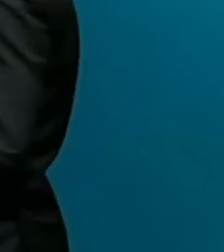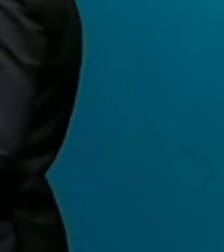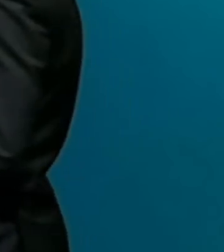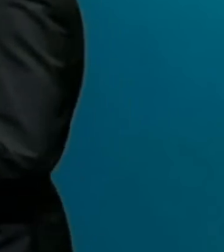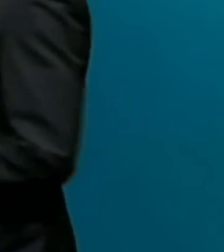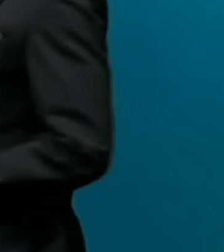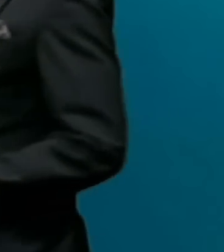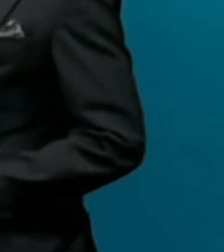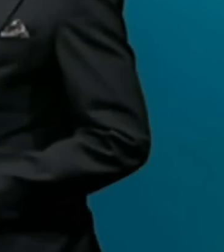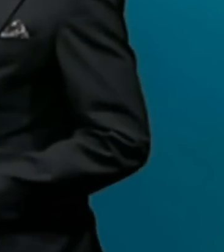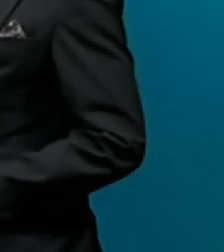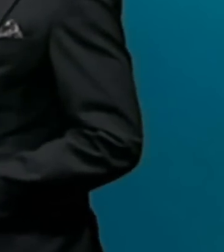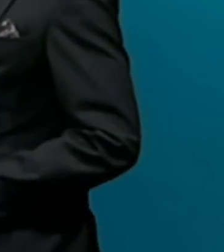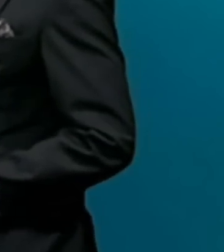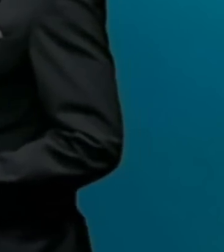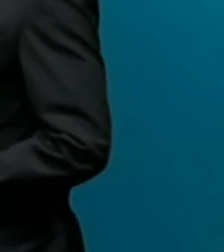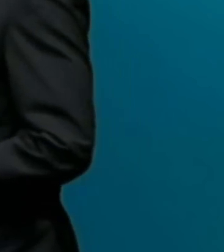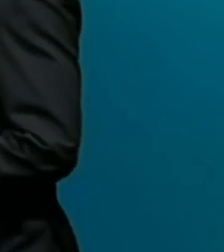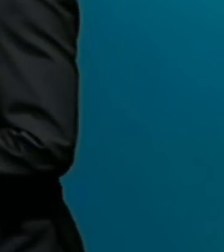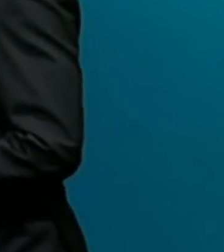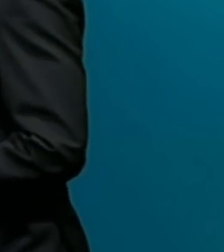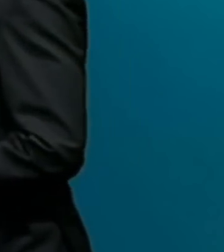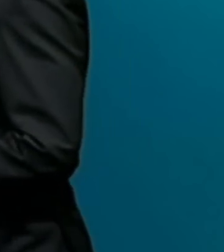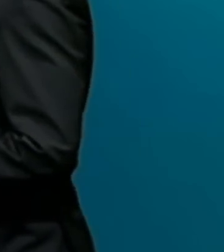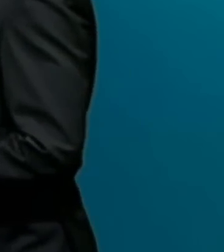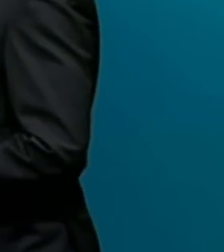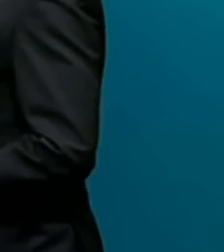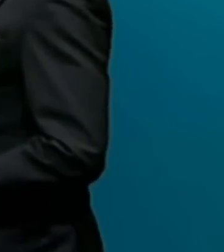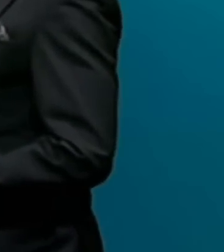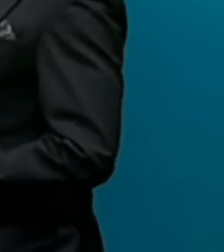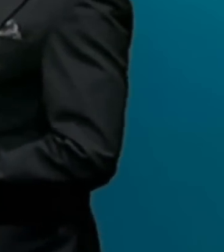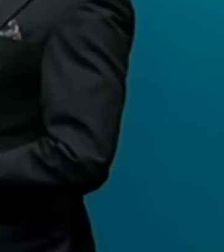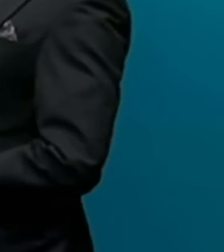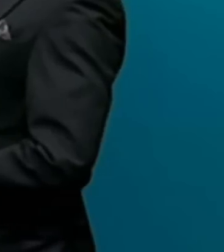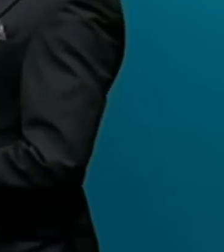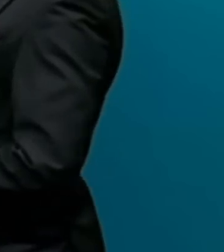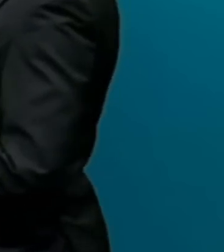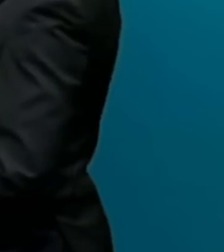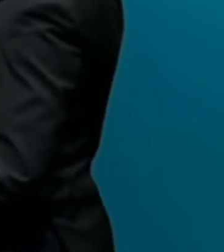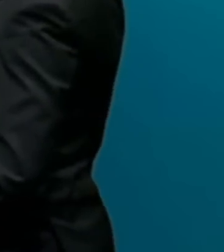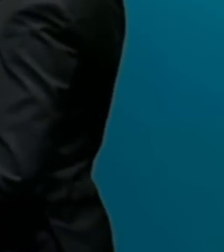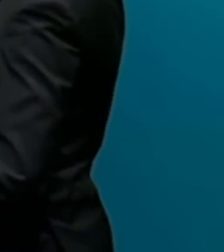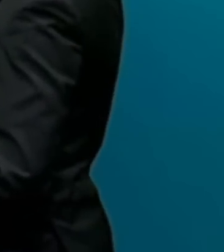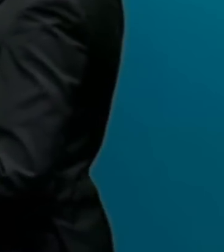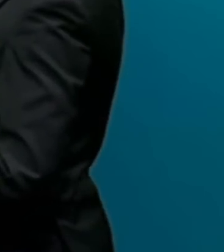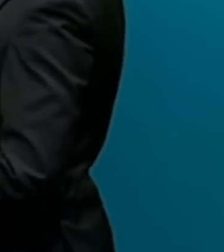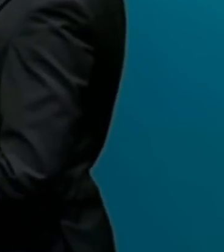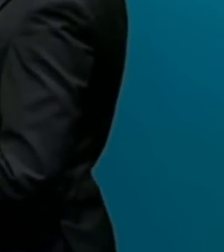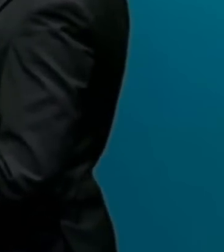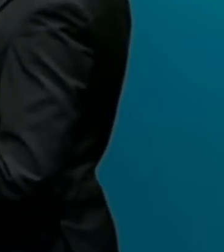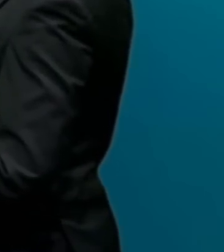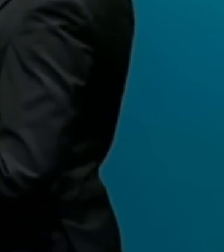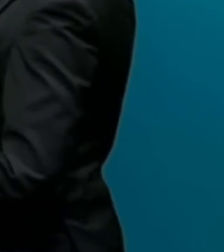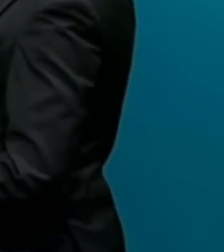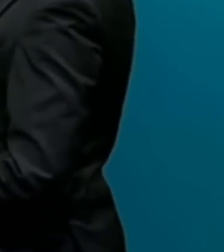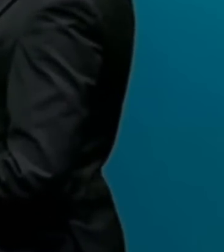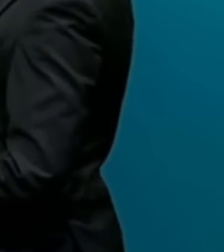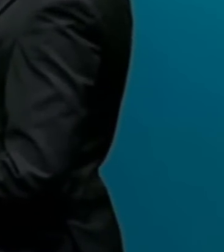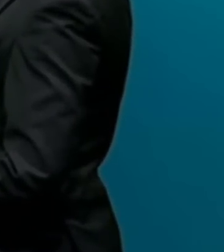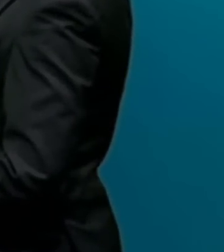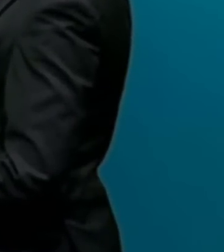ba go hlokile temoši yo re tlišago ke bakakanyo ya boso ka Afrika Borwa ba re bontšha ka dipula tša matla ka dibe dikarolo tša province na godimo tša province ya Limpopo le dikarolo